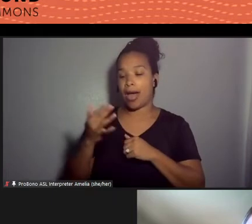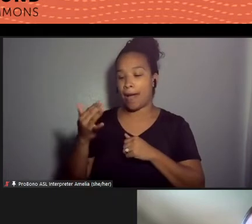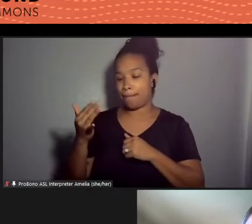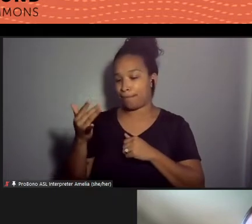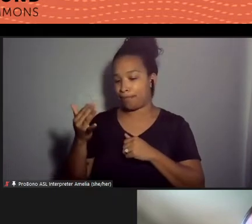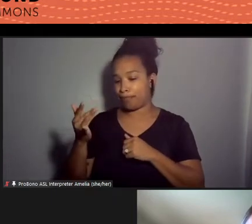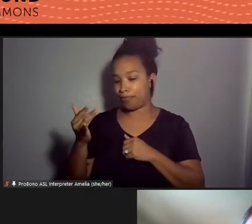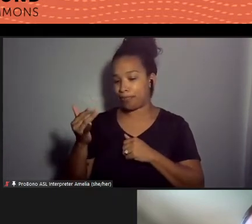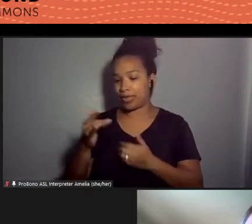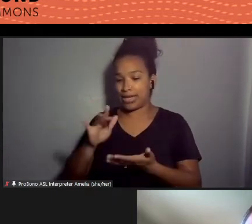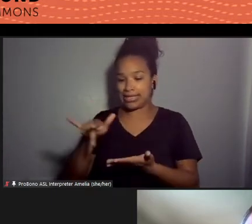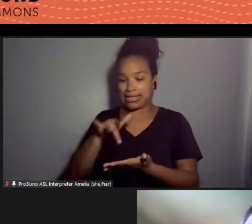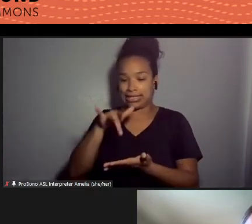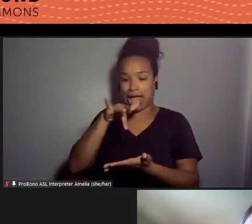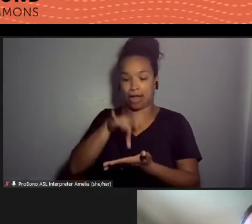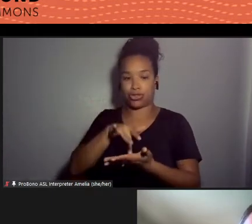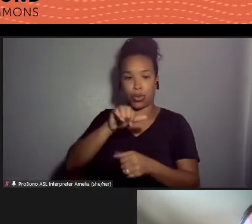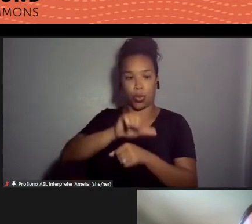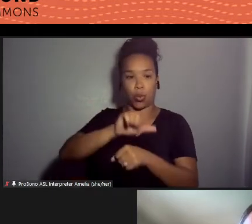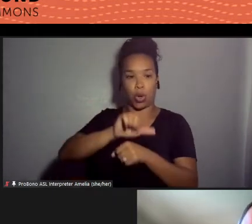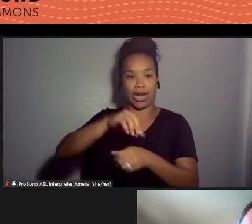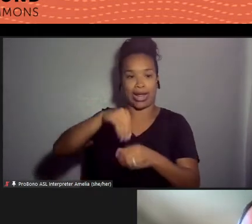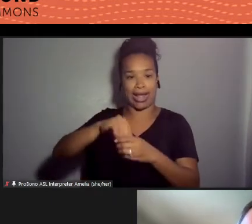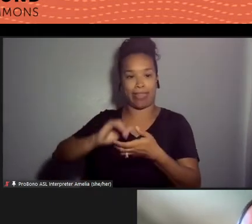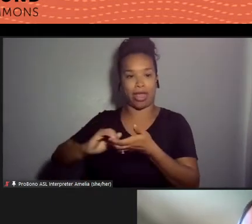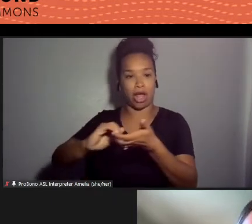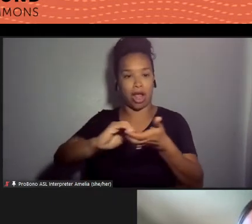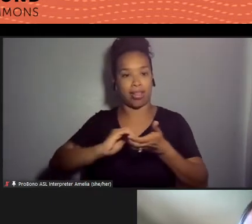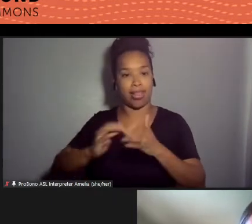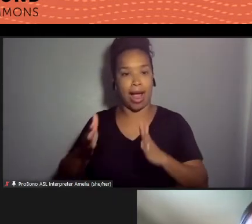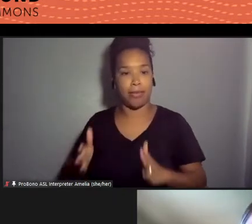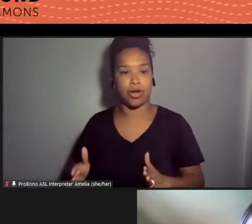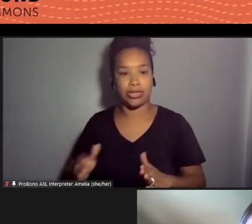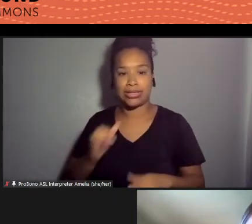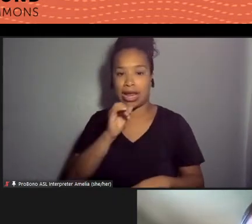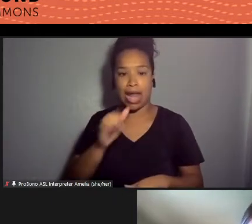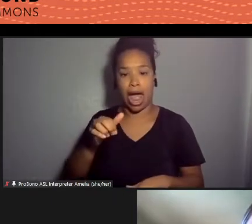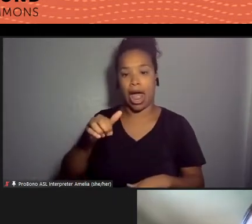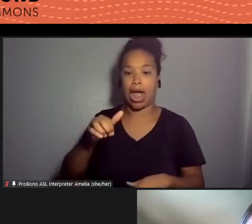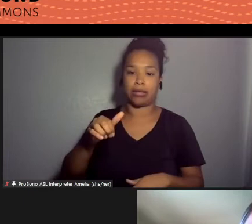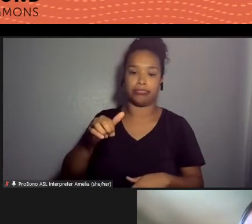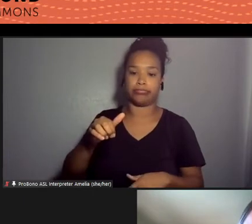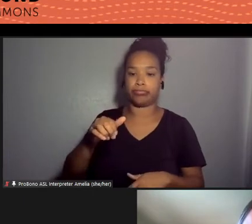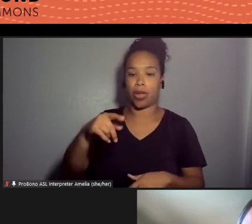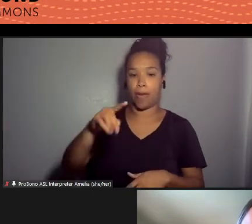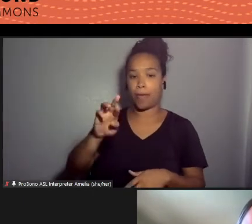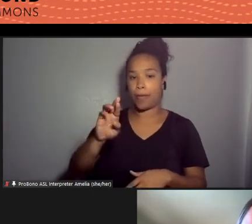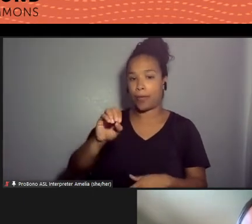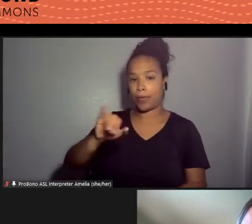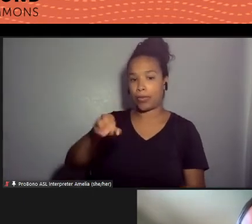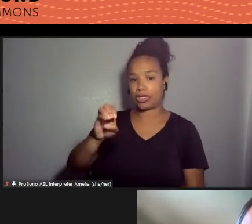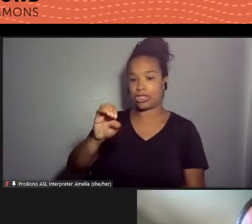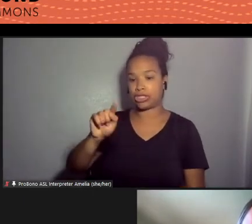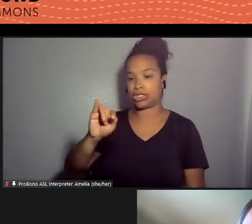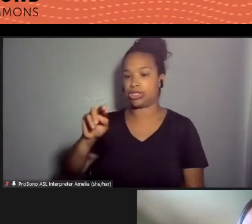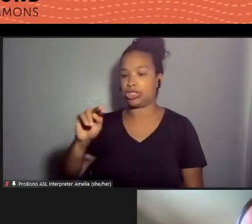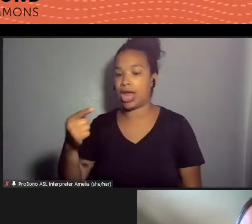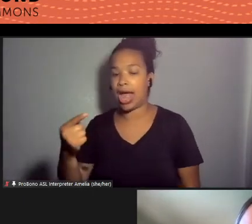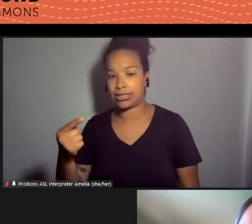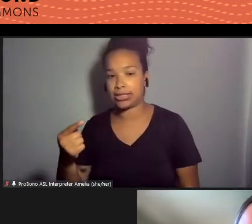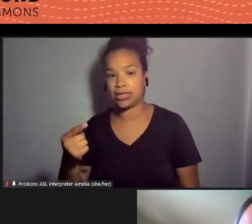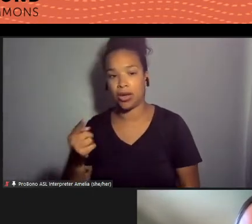centering the work in the collaborators, not trying to project onto them, is something that when I think